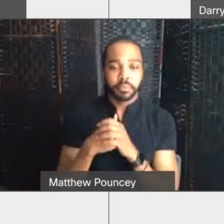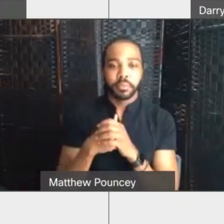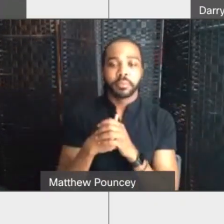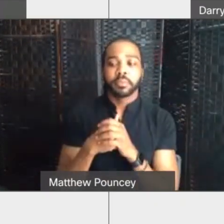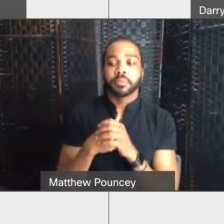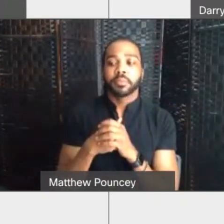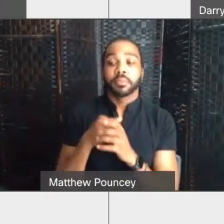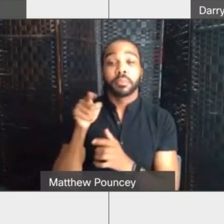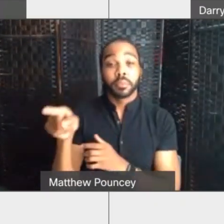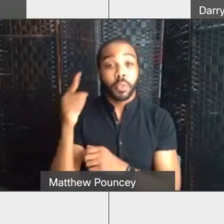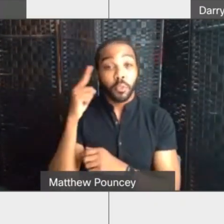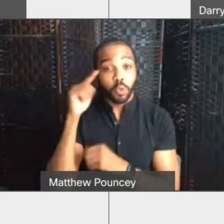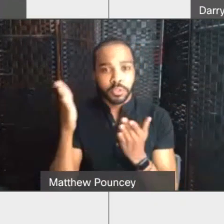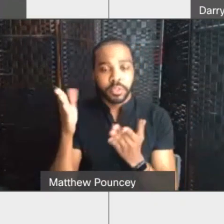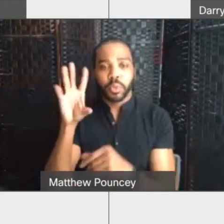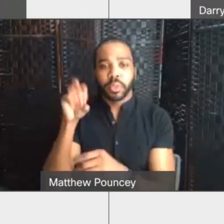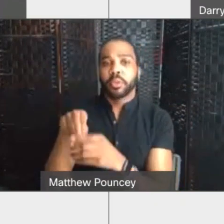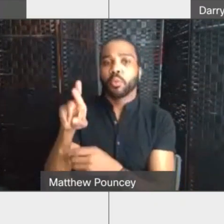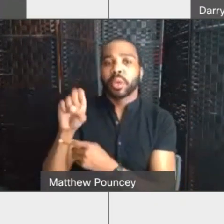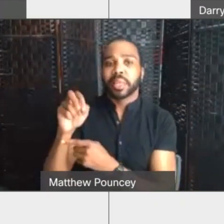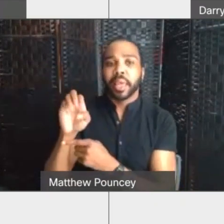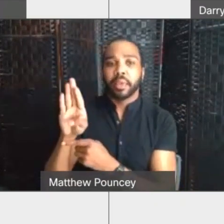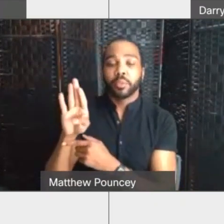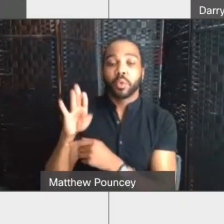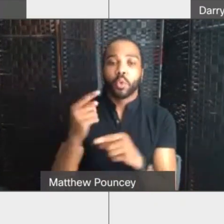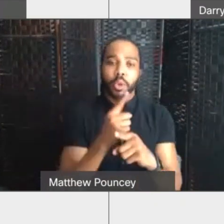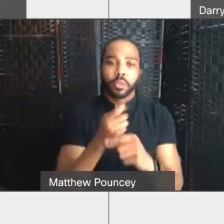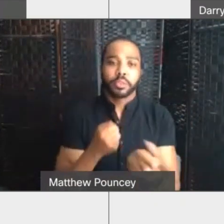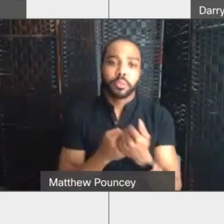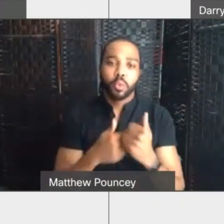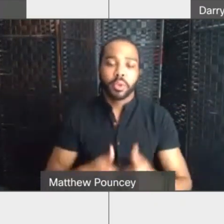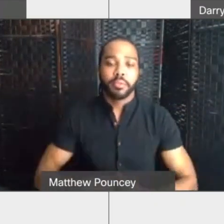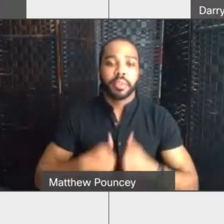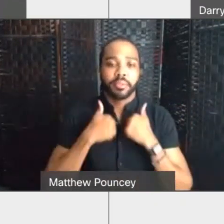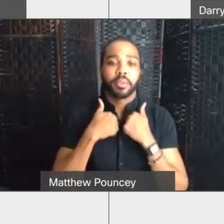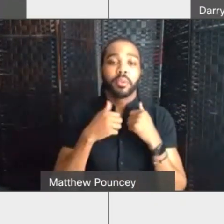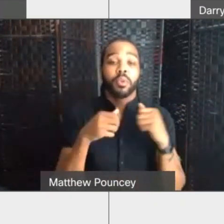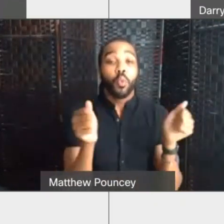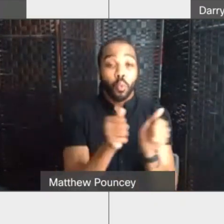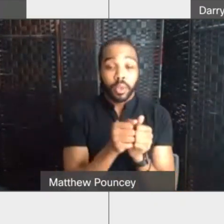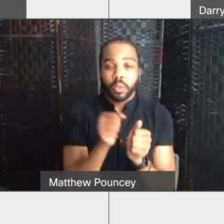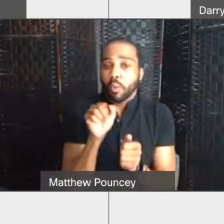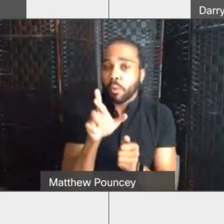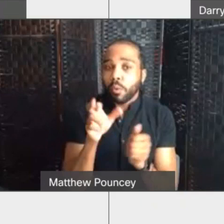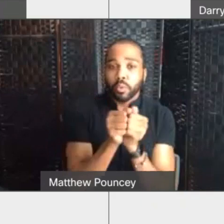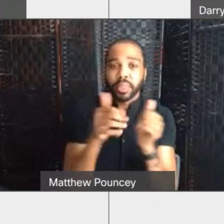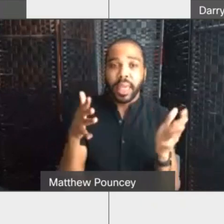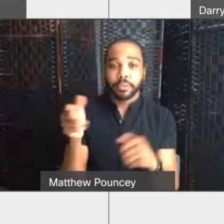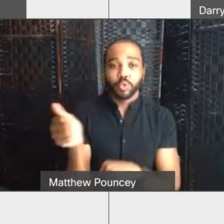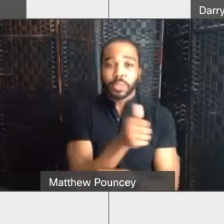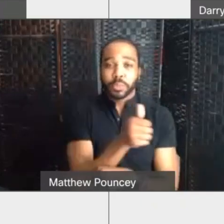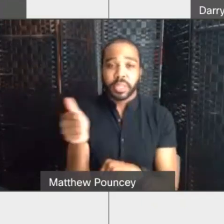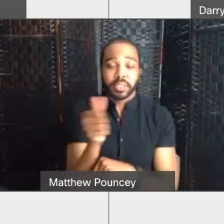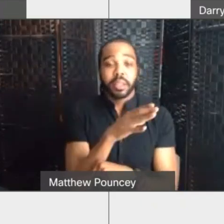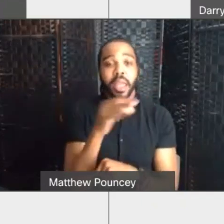ResHab, regular supported living, with or without transportation, as well as companion